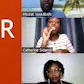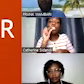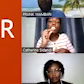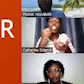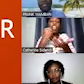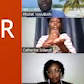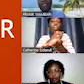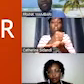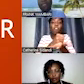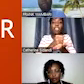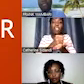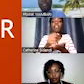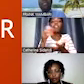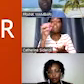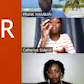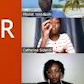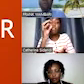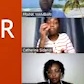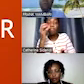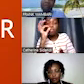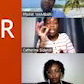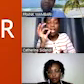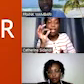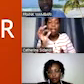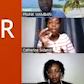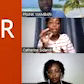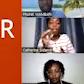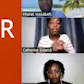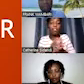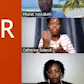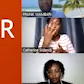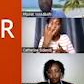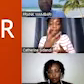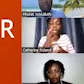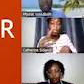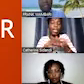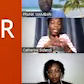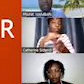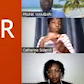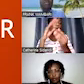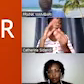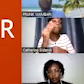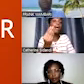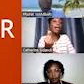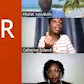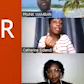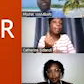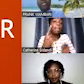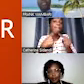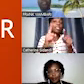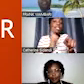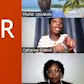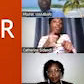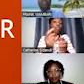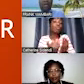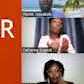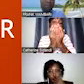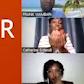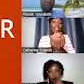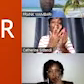flowers end up getting more money in that aspect. But still, when you ship things, you have to pay more